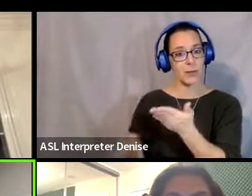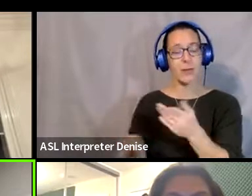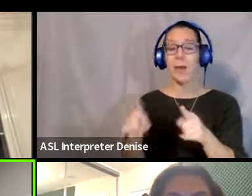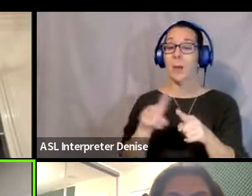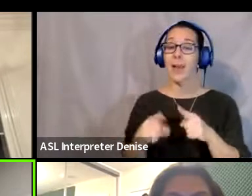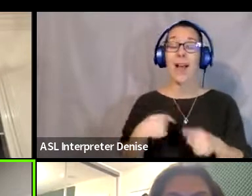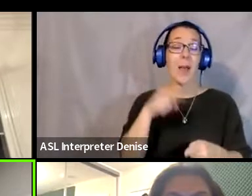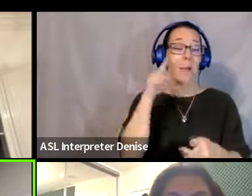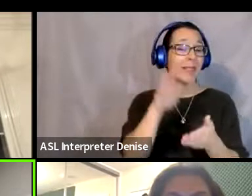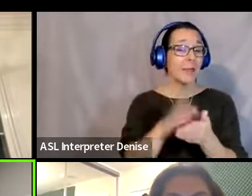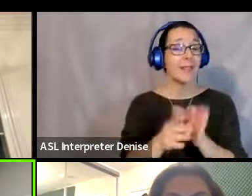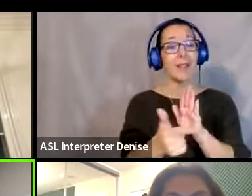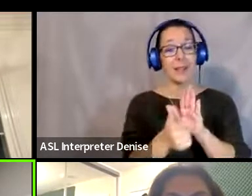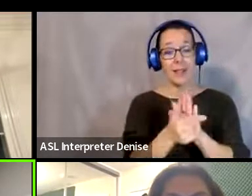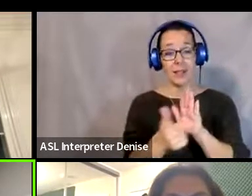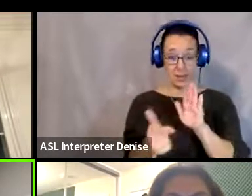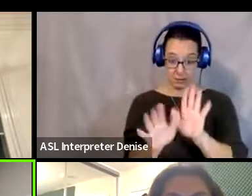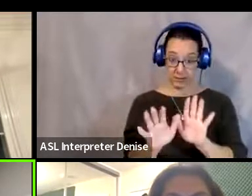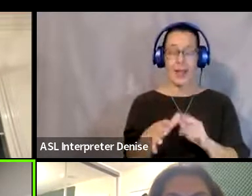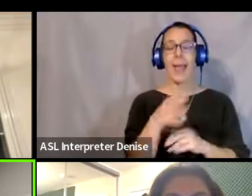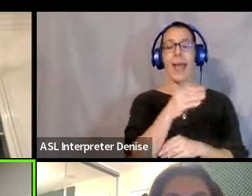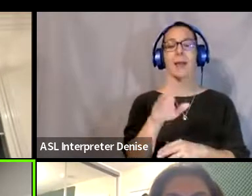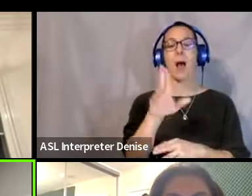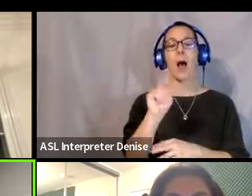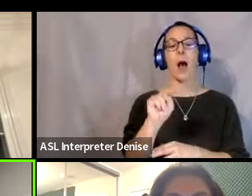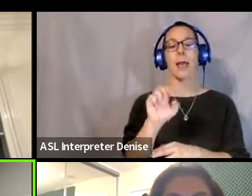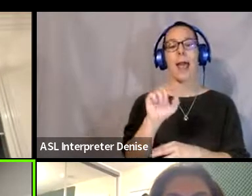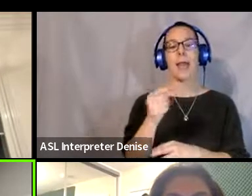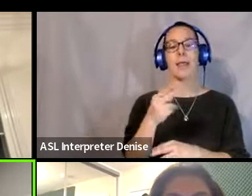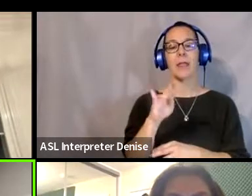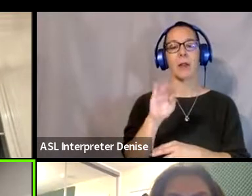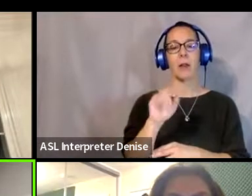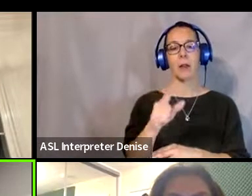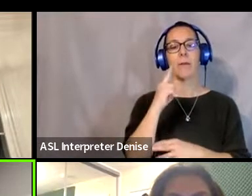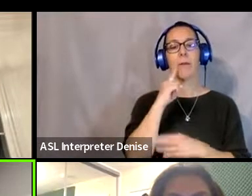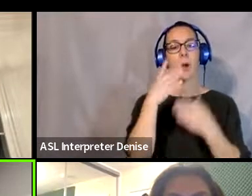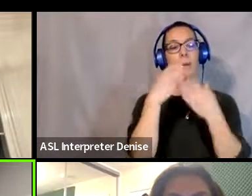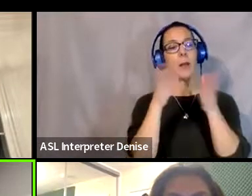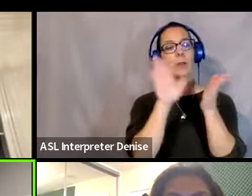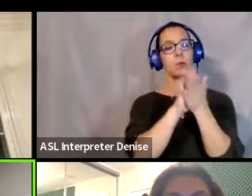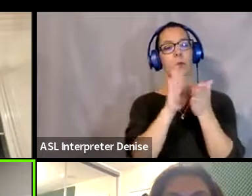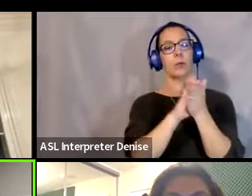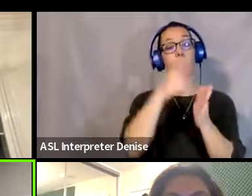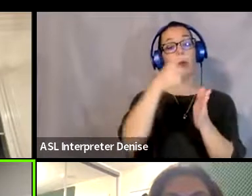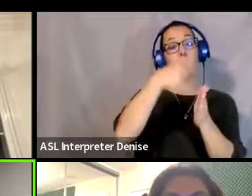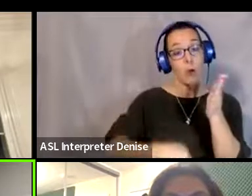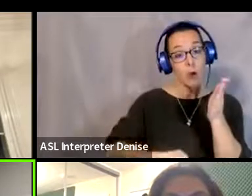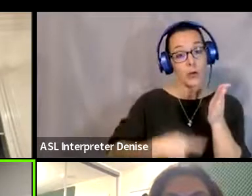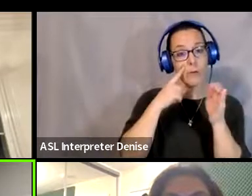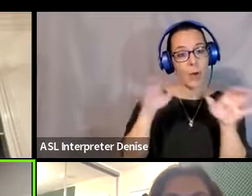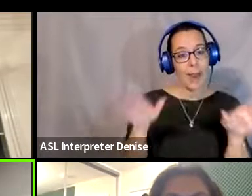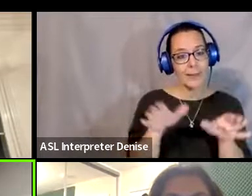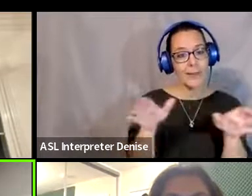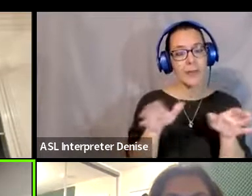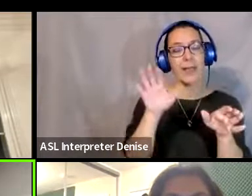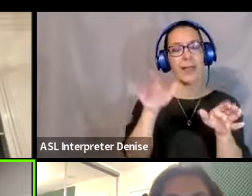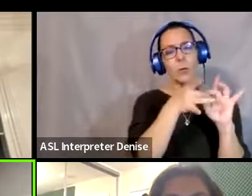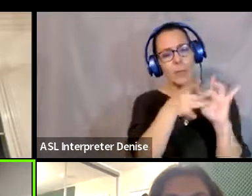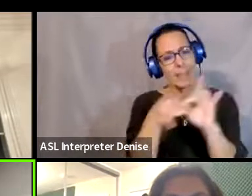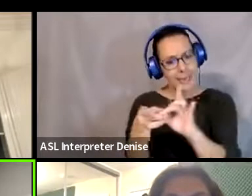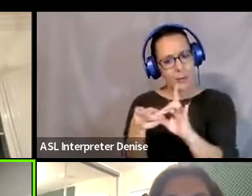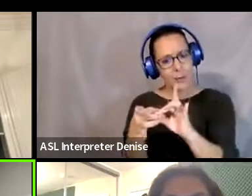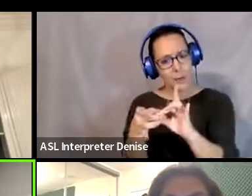it's illegal for public schools to charge for activities that are related to